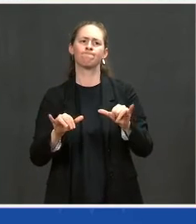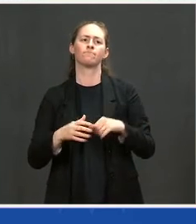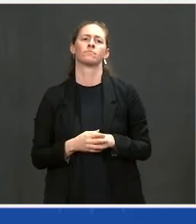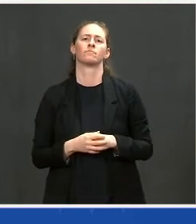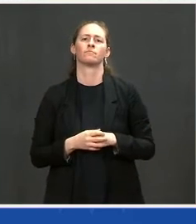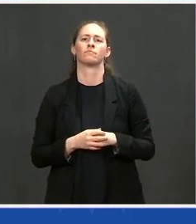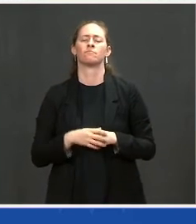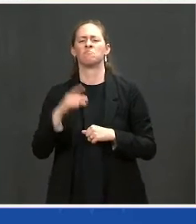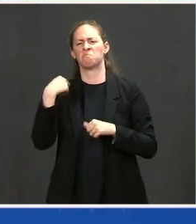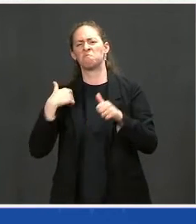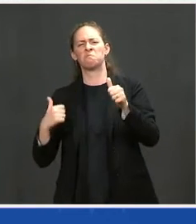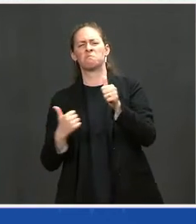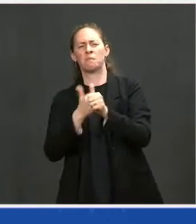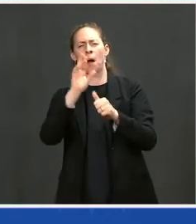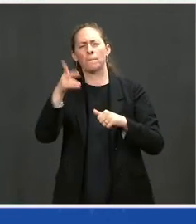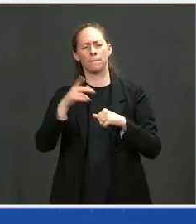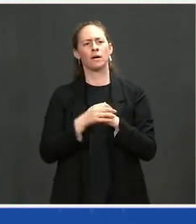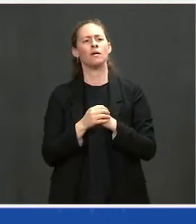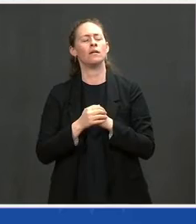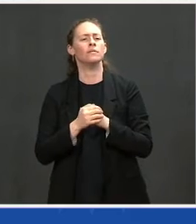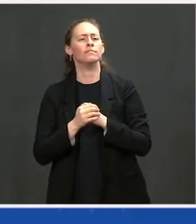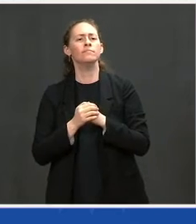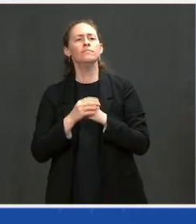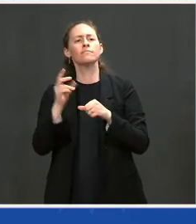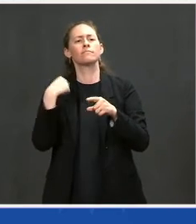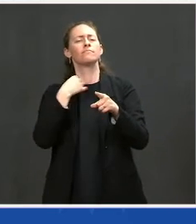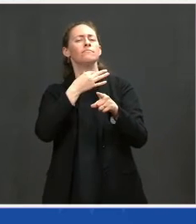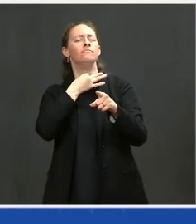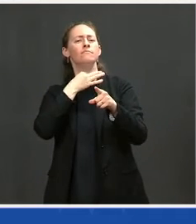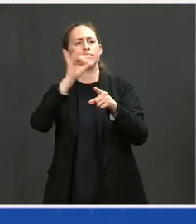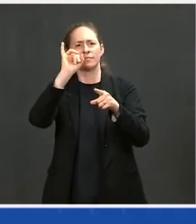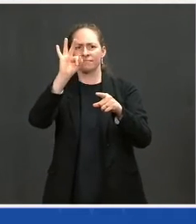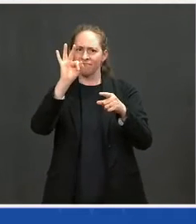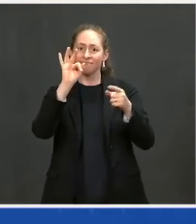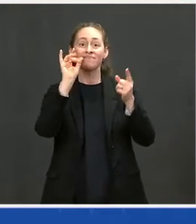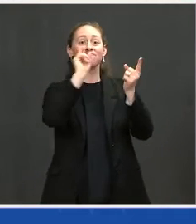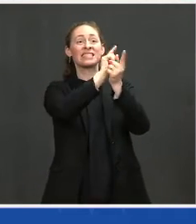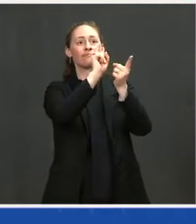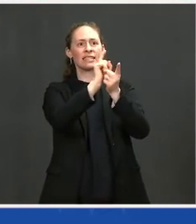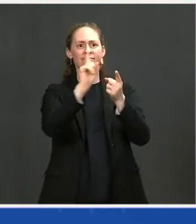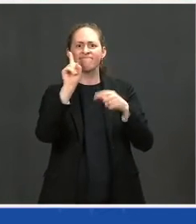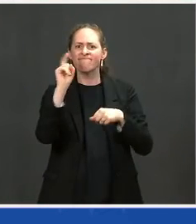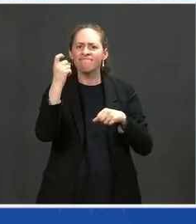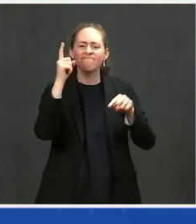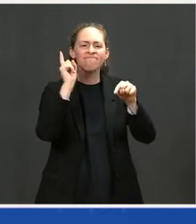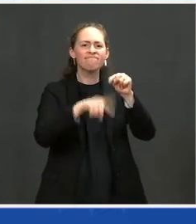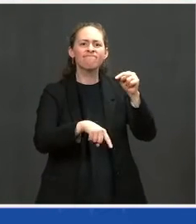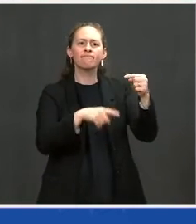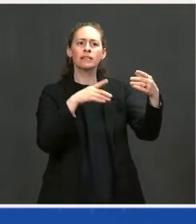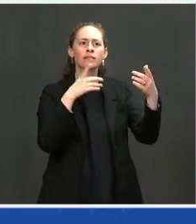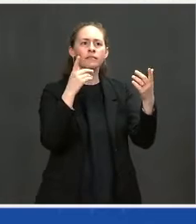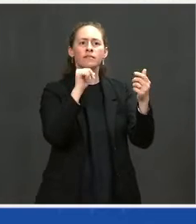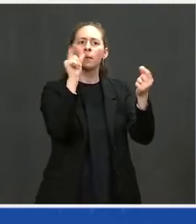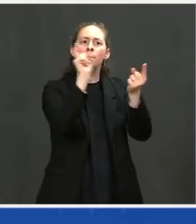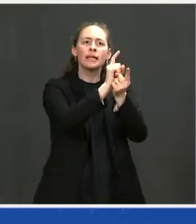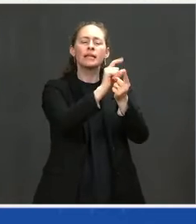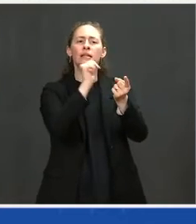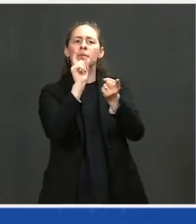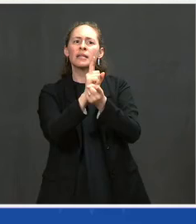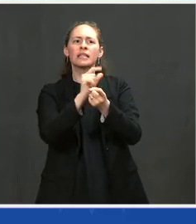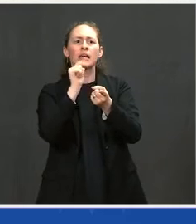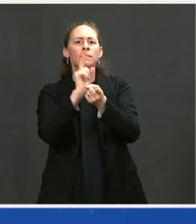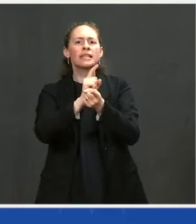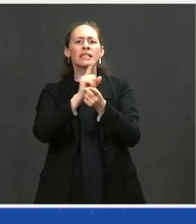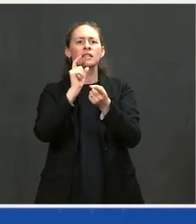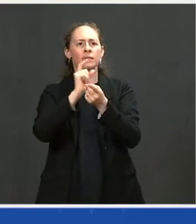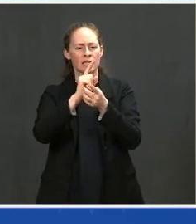can't make progress on those four challenges: climate change, immigration reform, gun control, voting rights? Well, I plan on making progress on all of